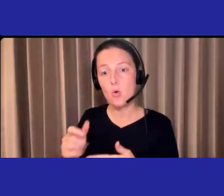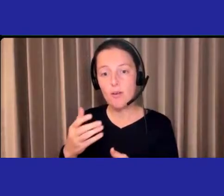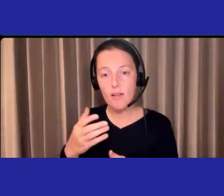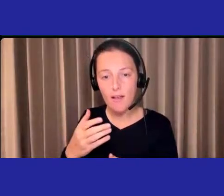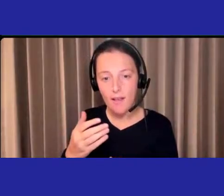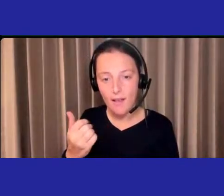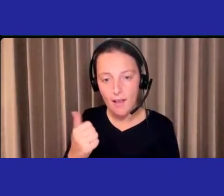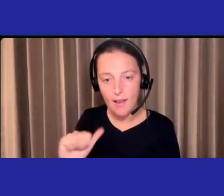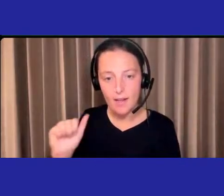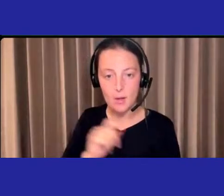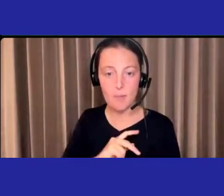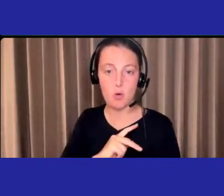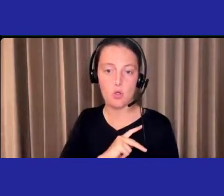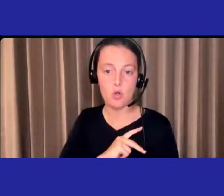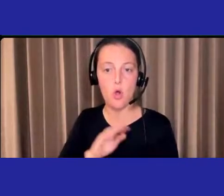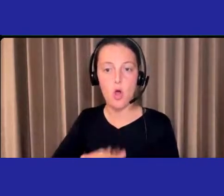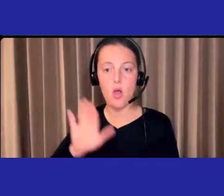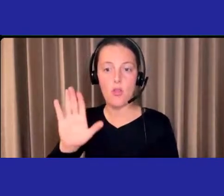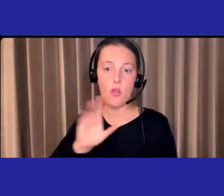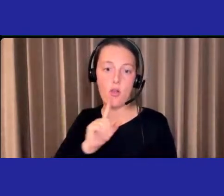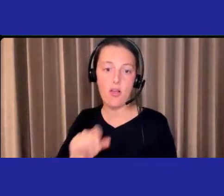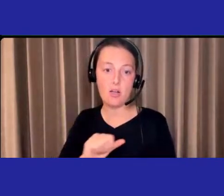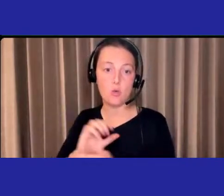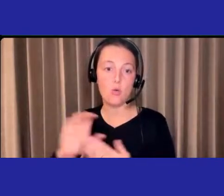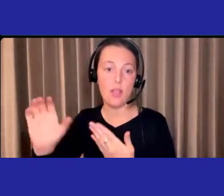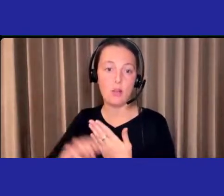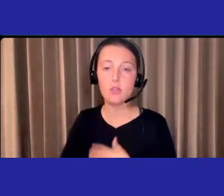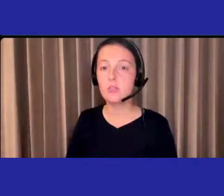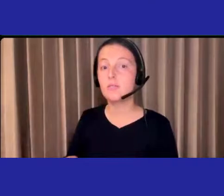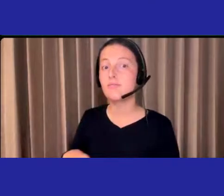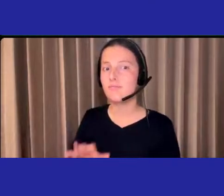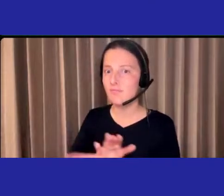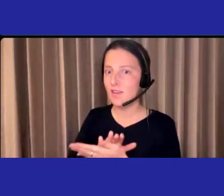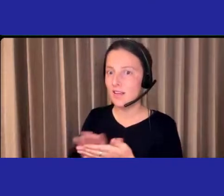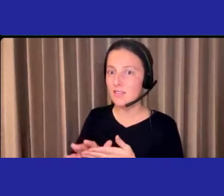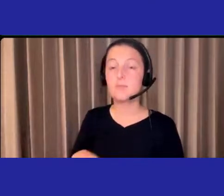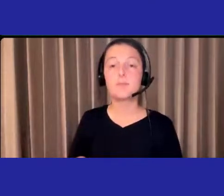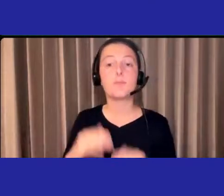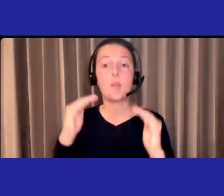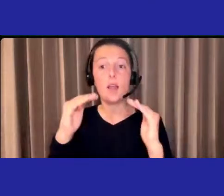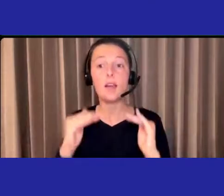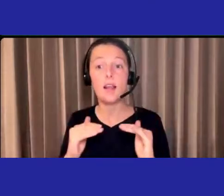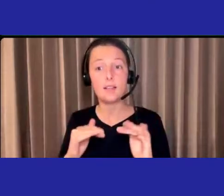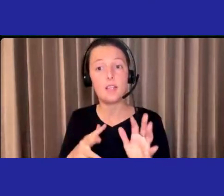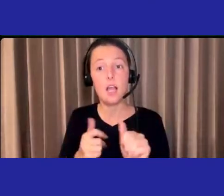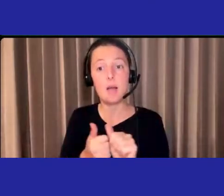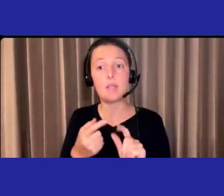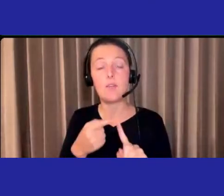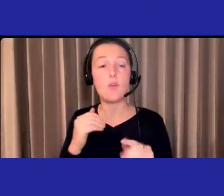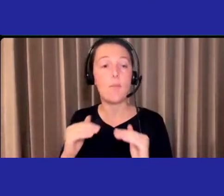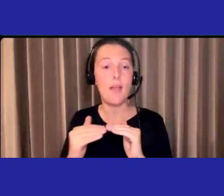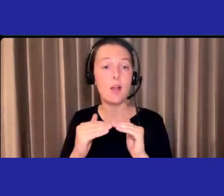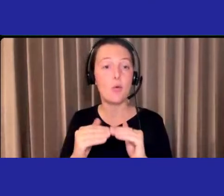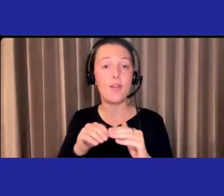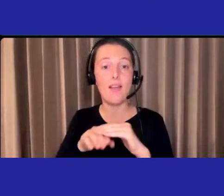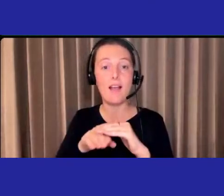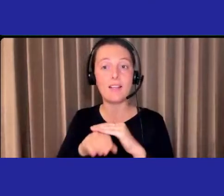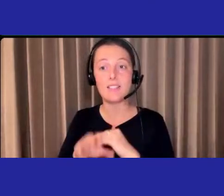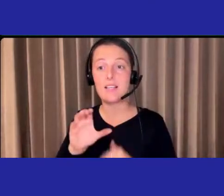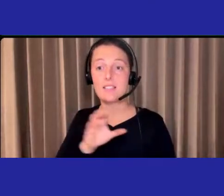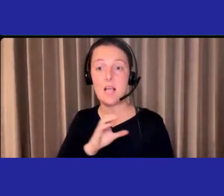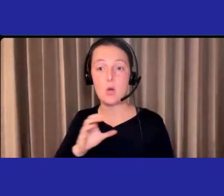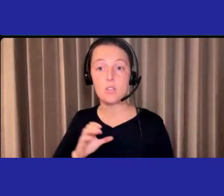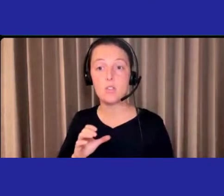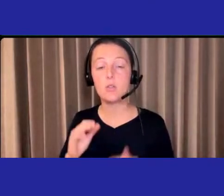nice. Thank you. Next is an update from the Equity Access Council, Dr. Nicola